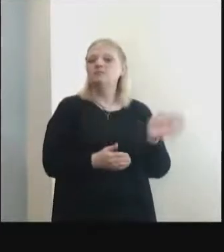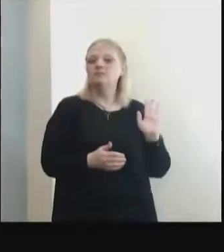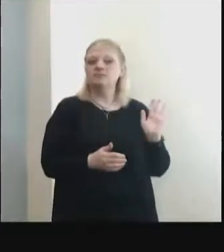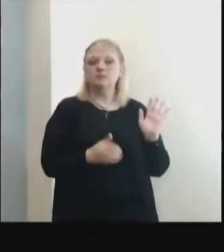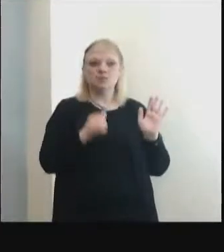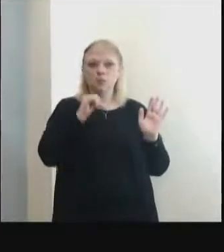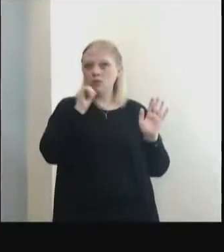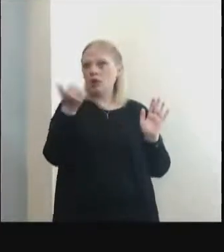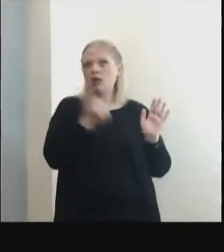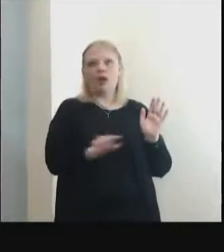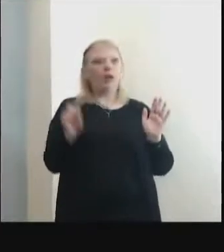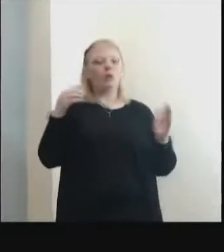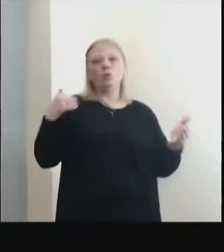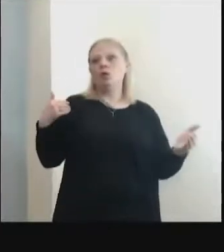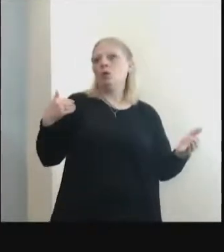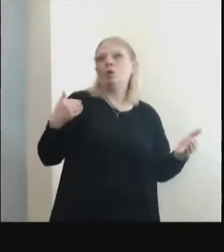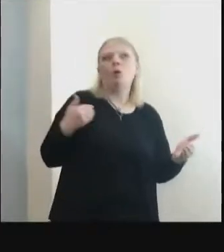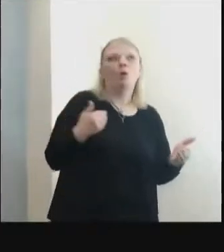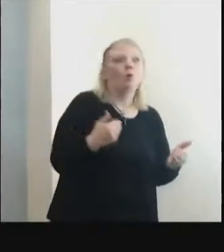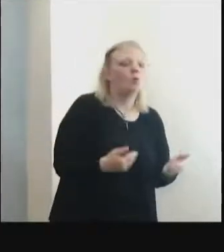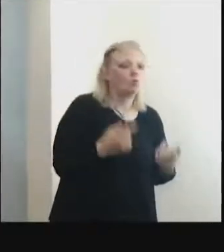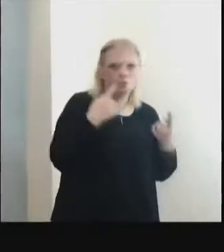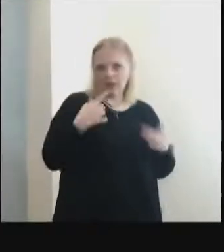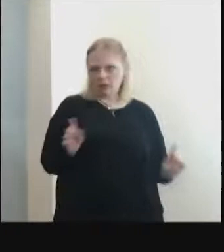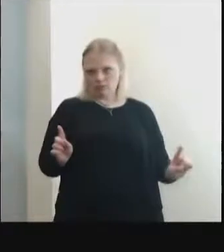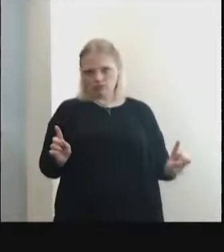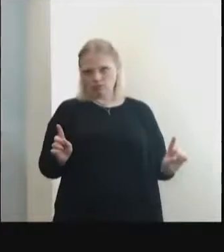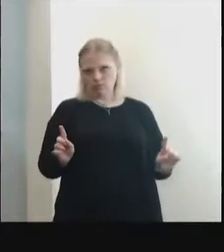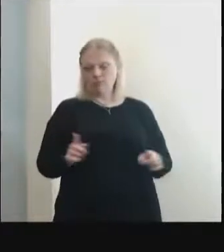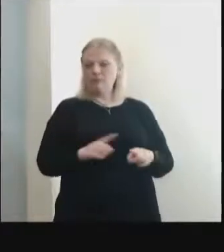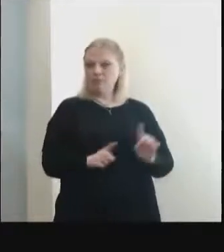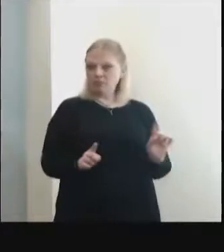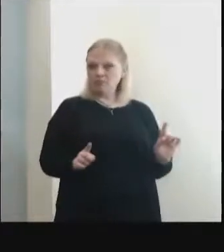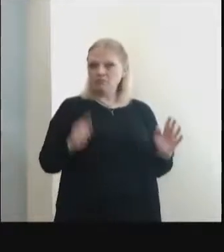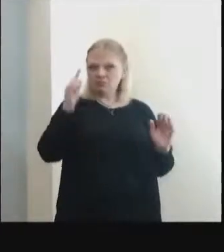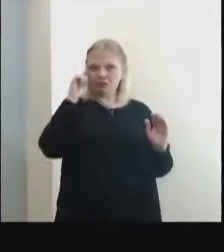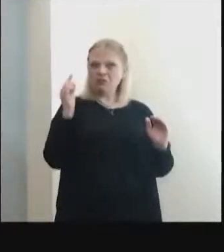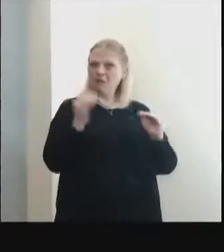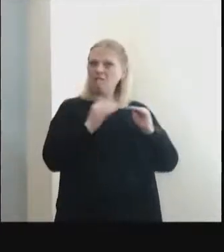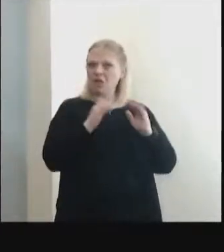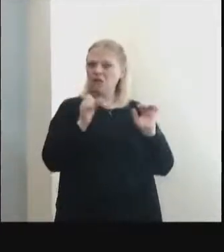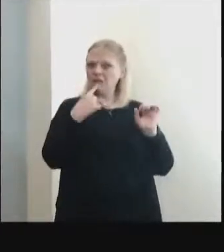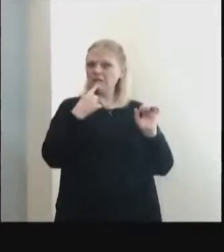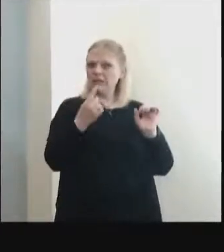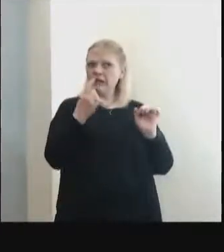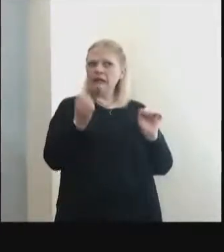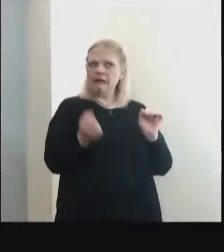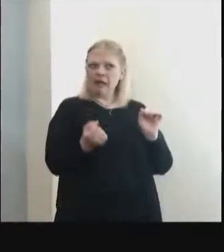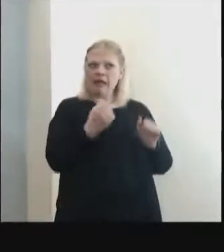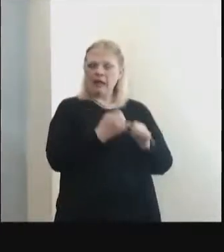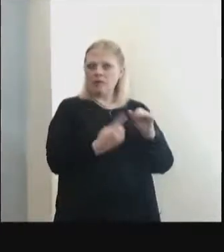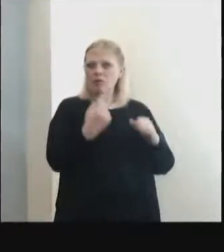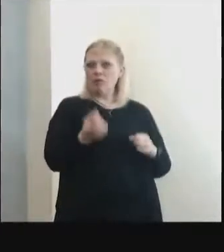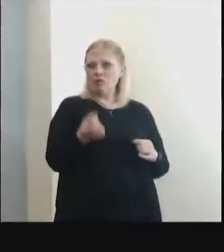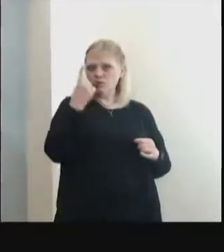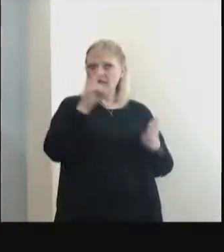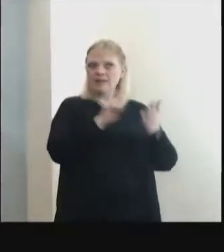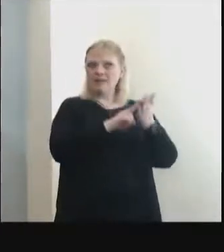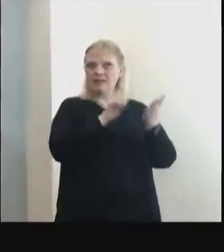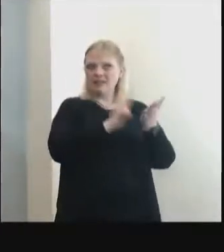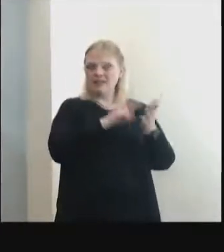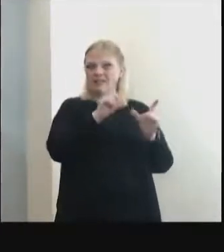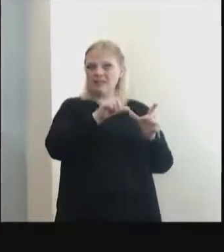anywhere near where we're going to come together and announce it. But I think it's fair to say that everyone understands that the lease expires